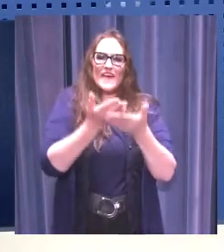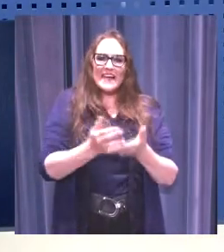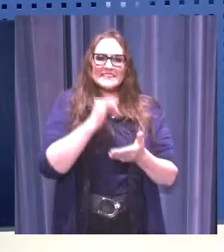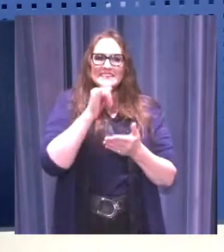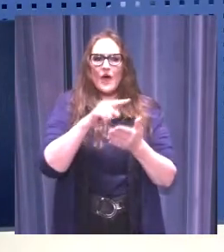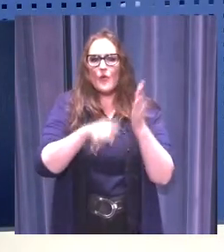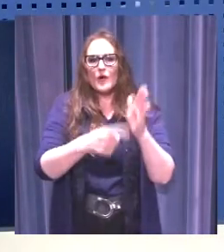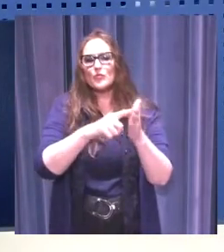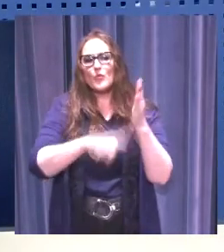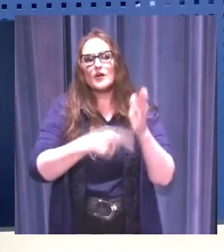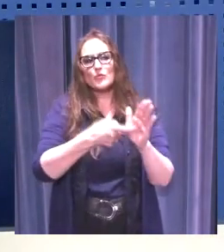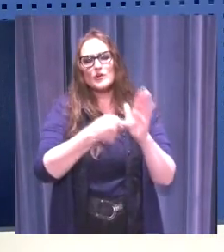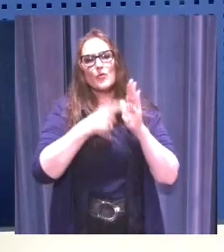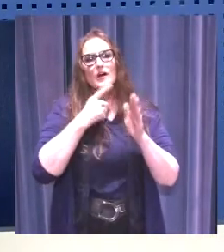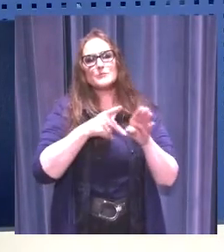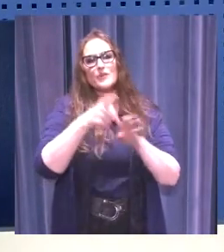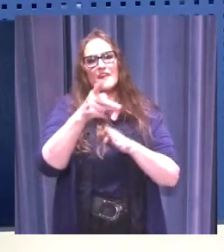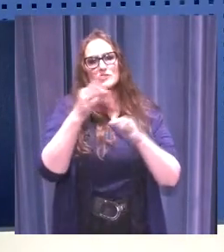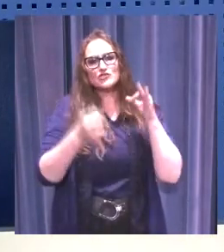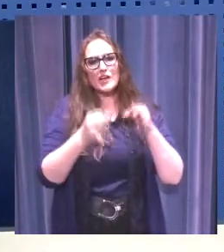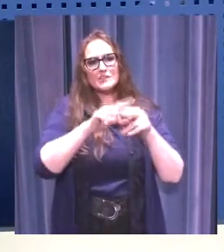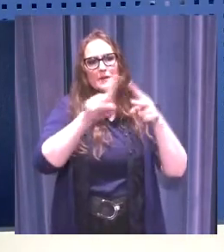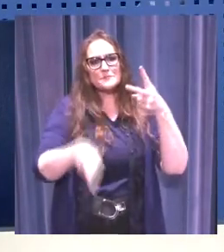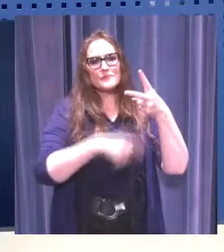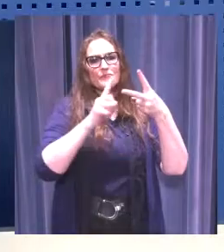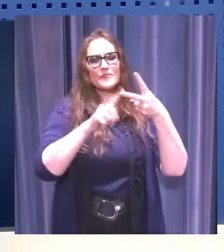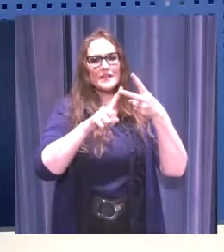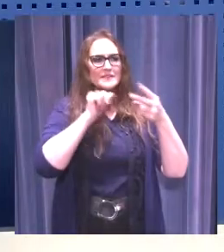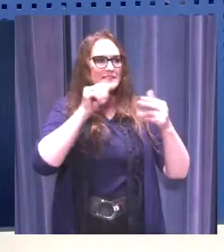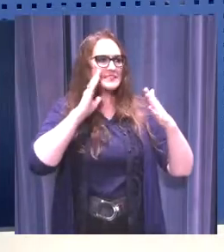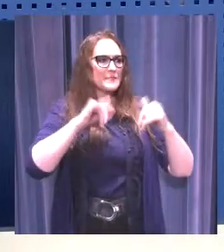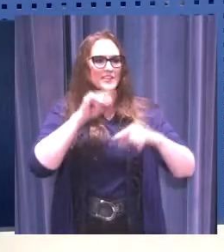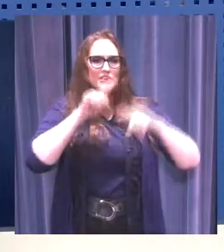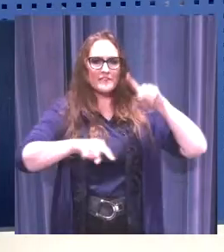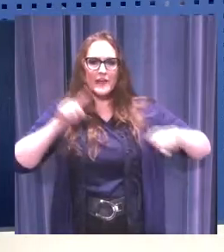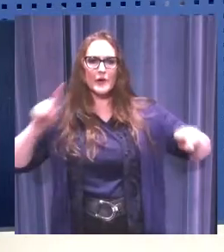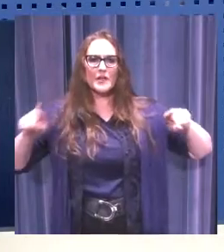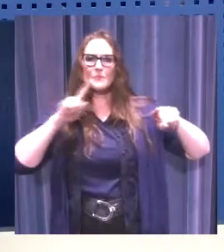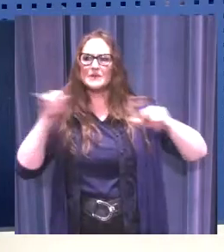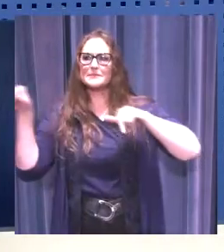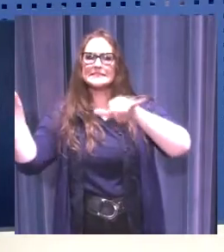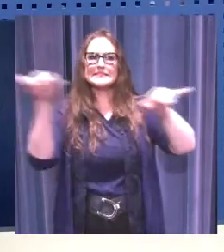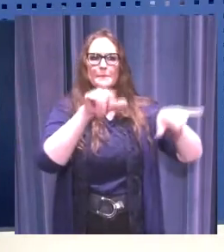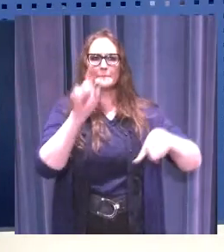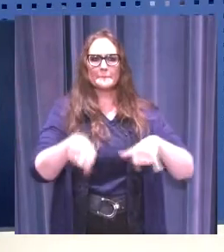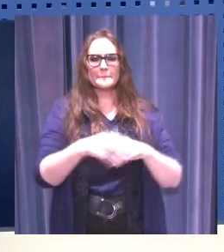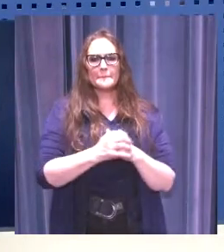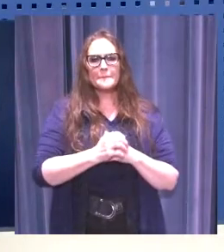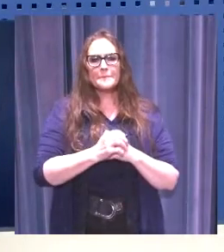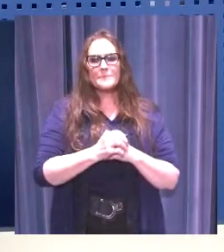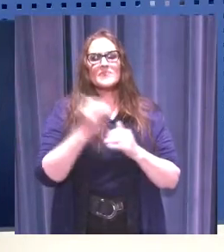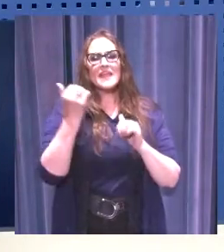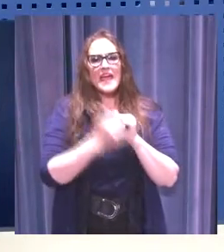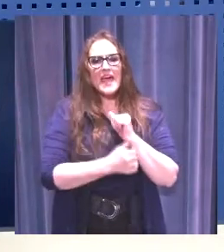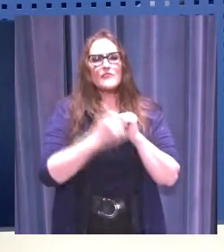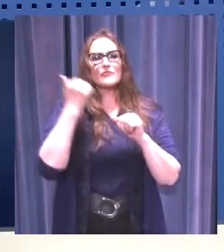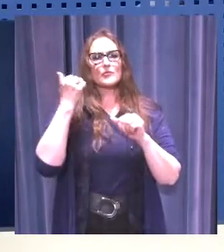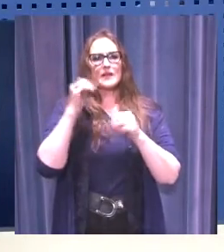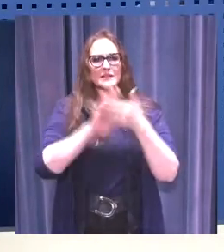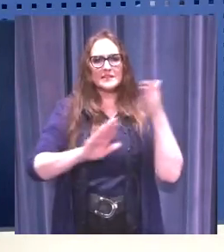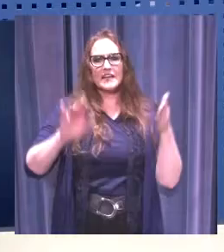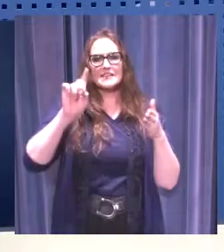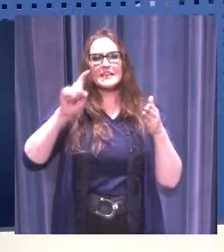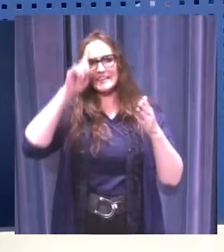requiring professional judgment, and 2, not expected to vary by institutional mission or context. Every institution is expected